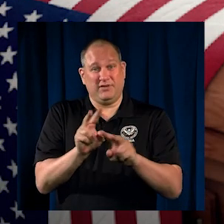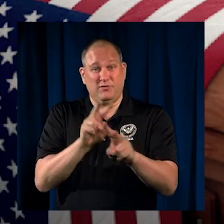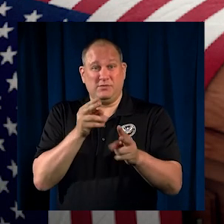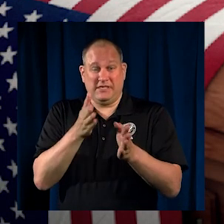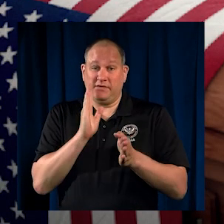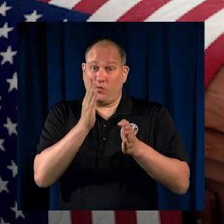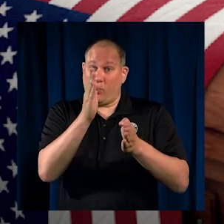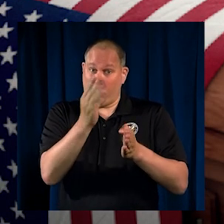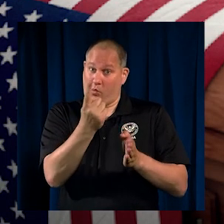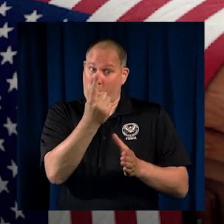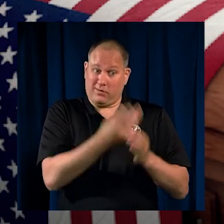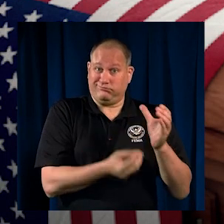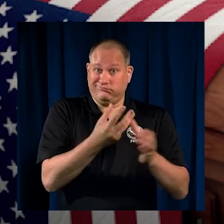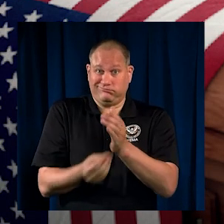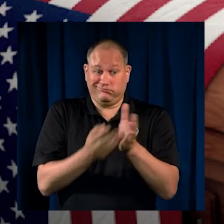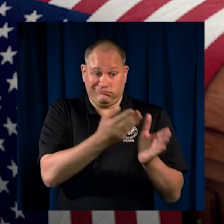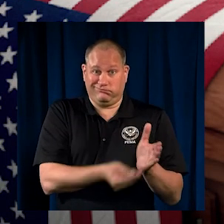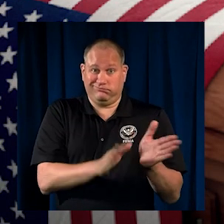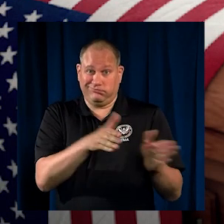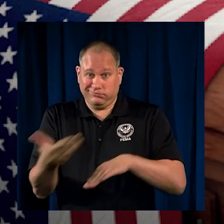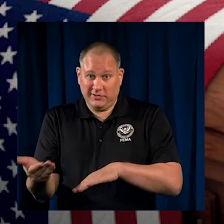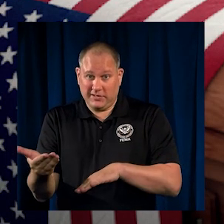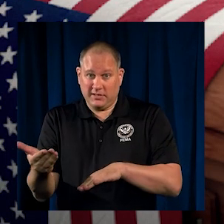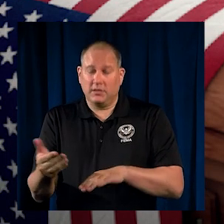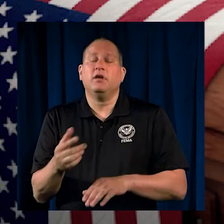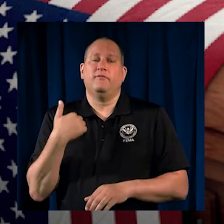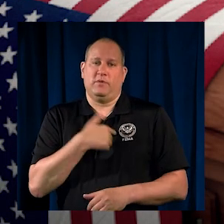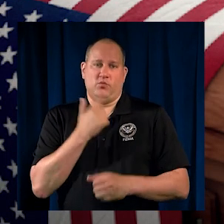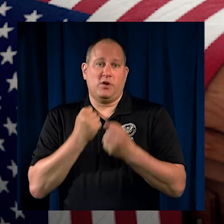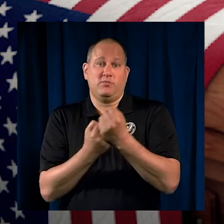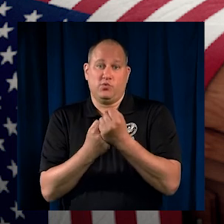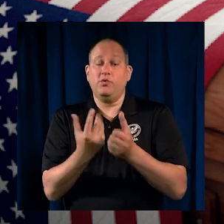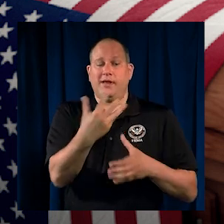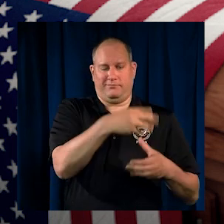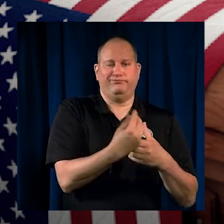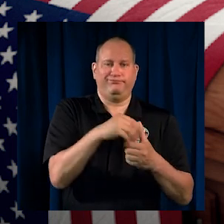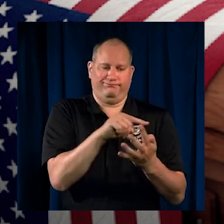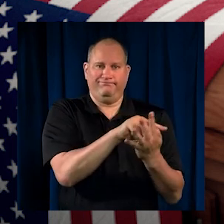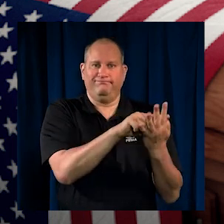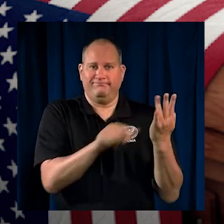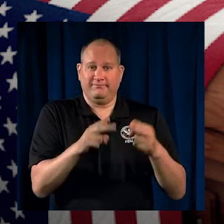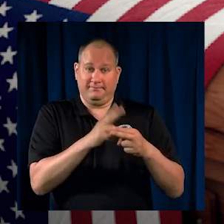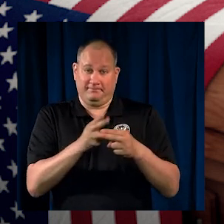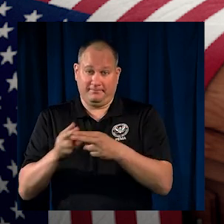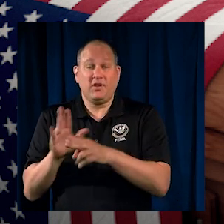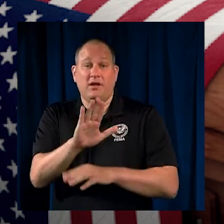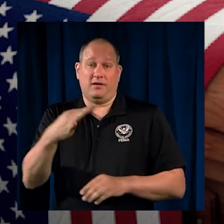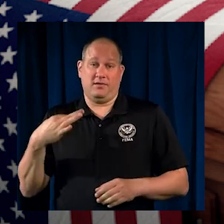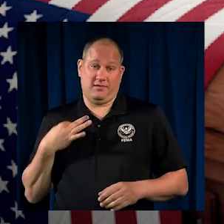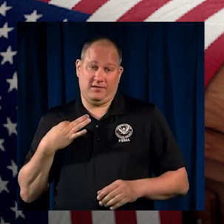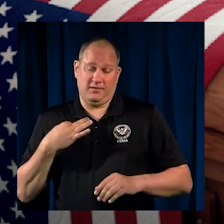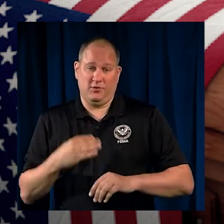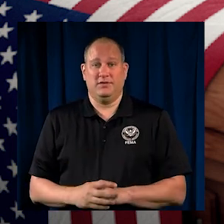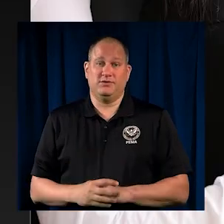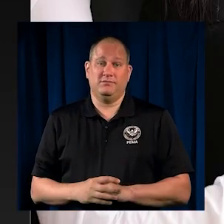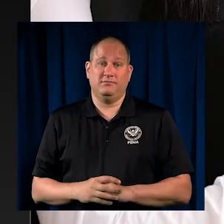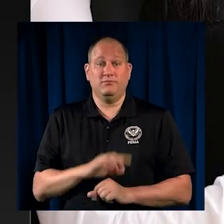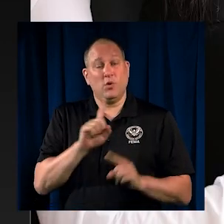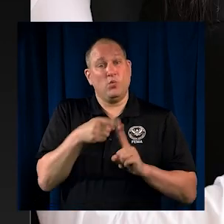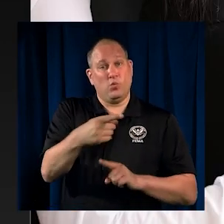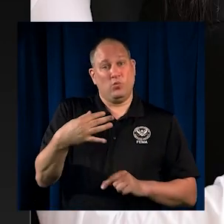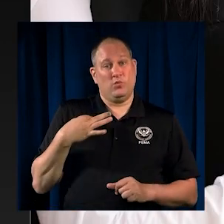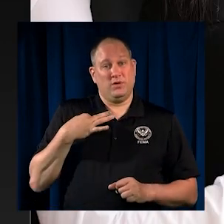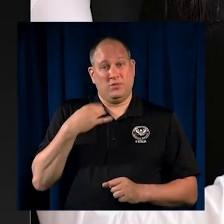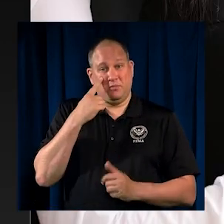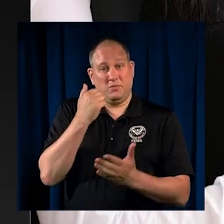funeral expenses for more than one deceased individual, FEMA will help you include multiple deceased individuals on your application.